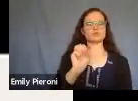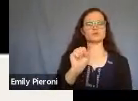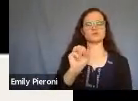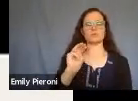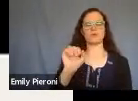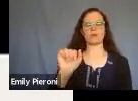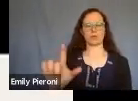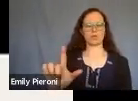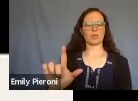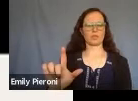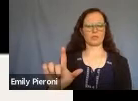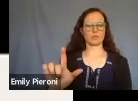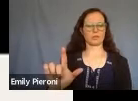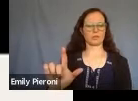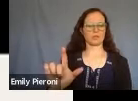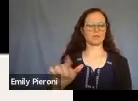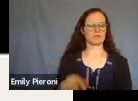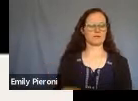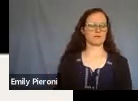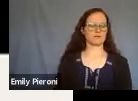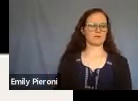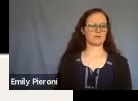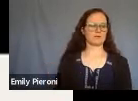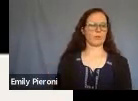know who and how is